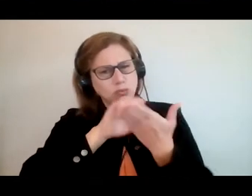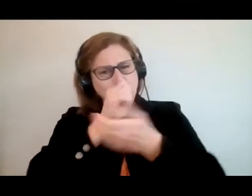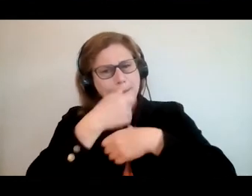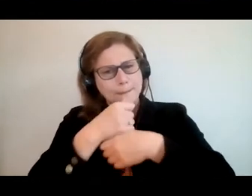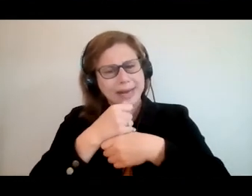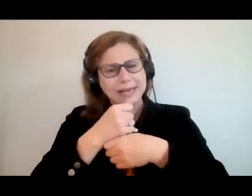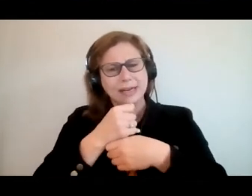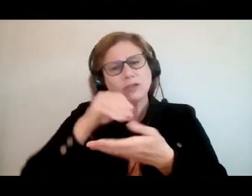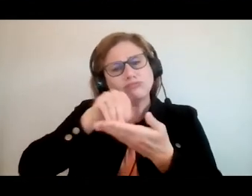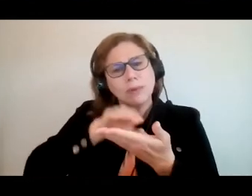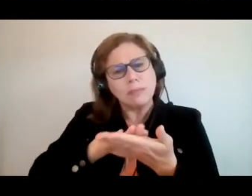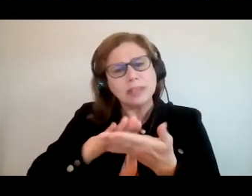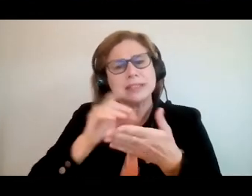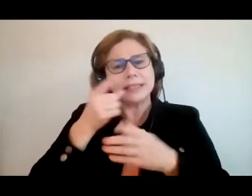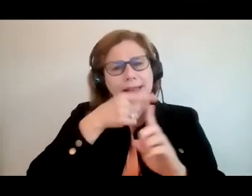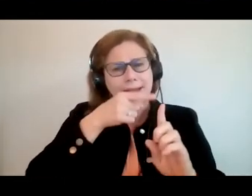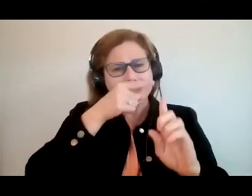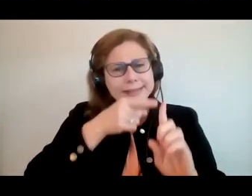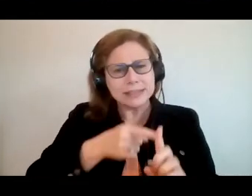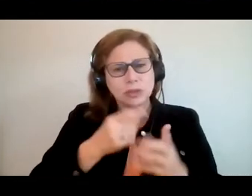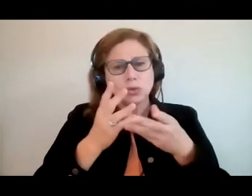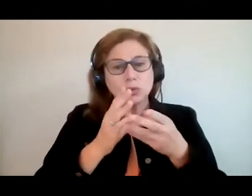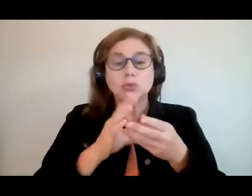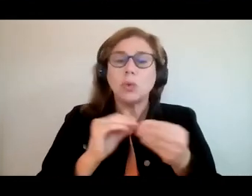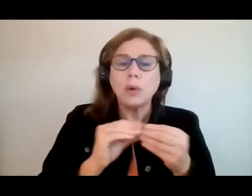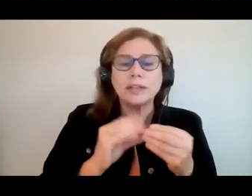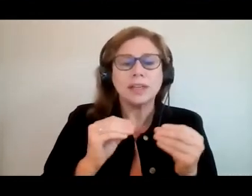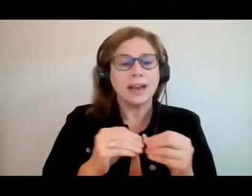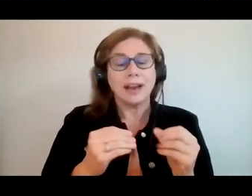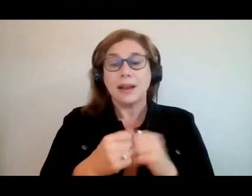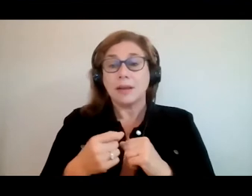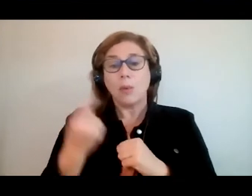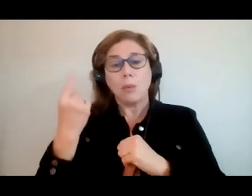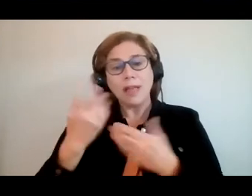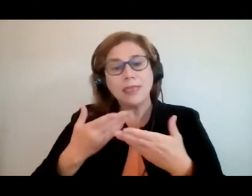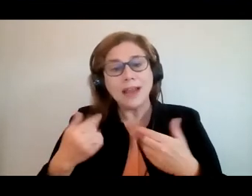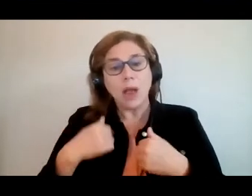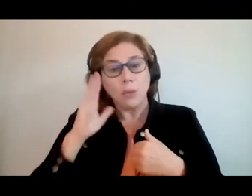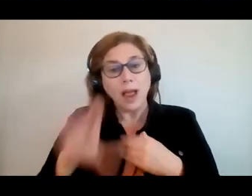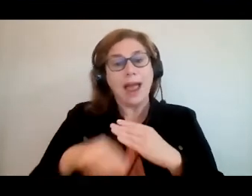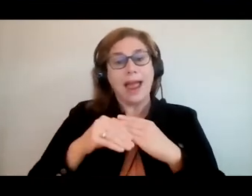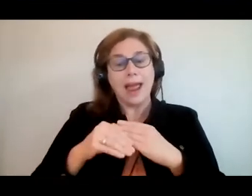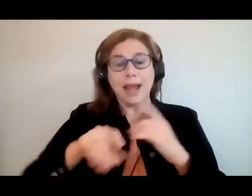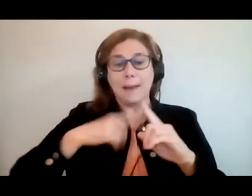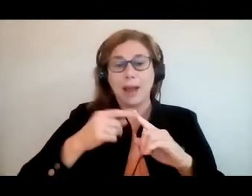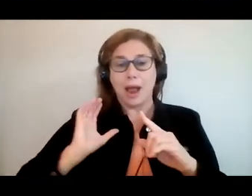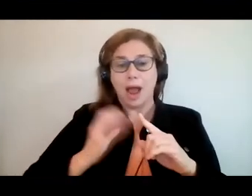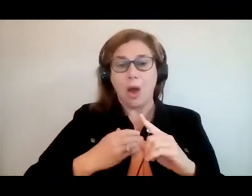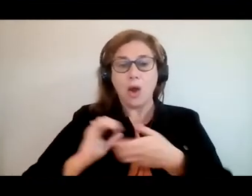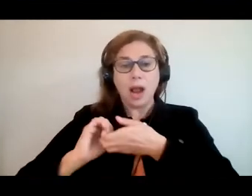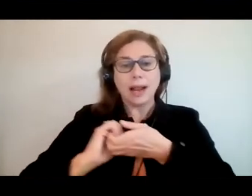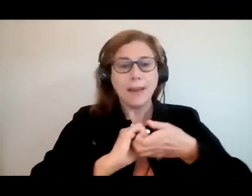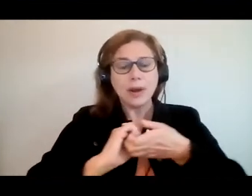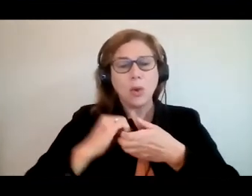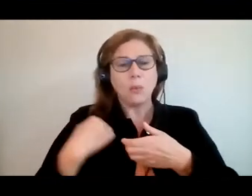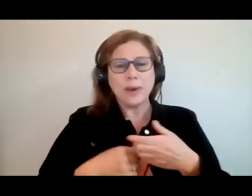Ash, I won't speak for you and what you imagine bringing to the table, but one of the things that I will say about our collaboration is that we're obsessed